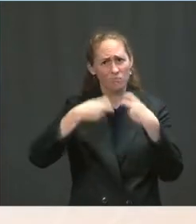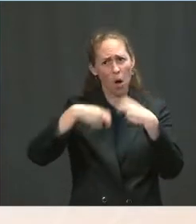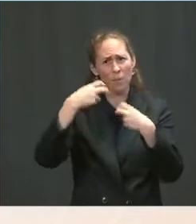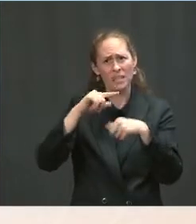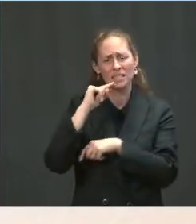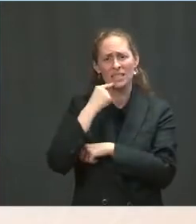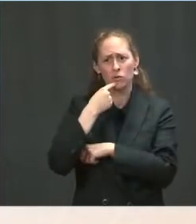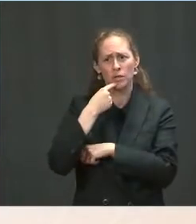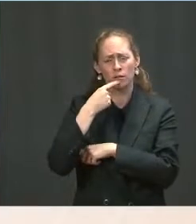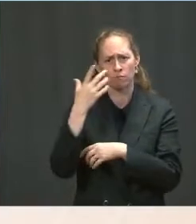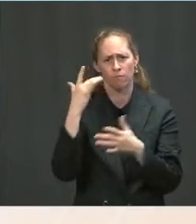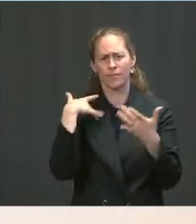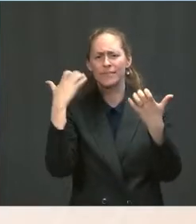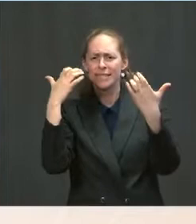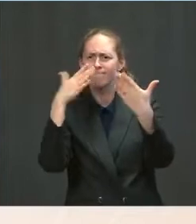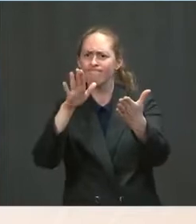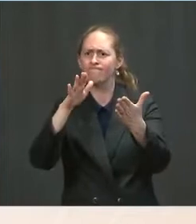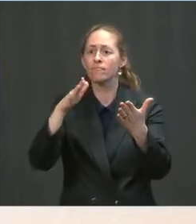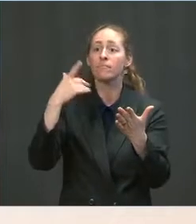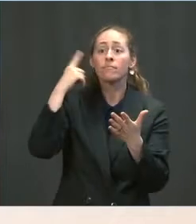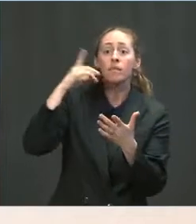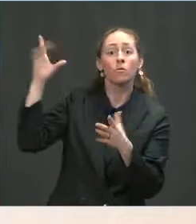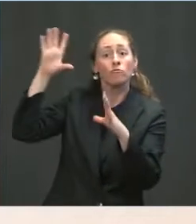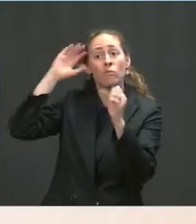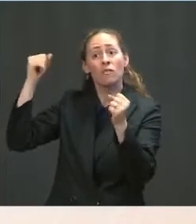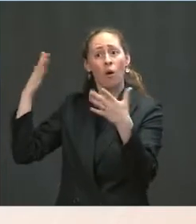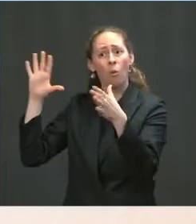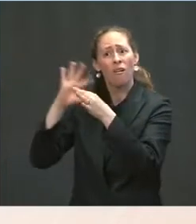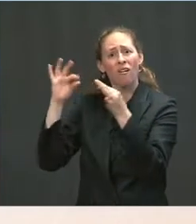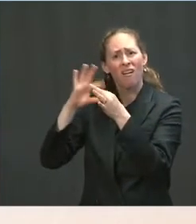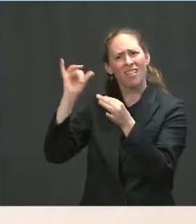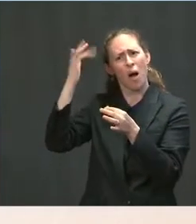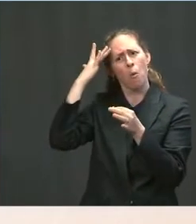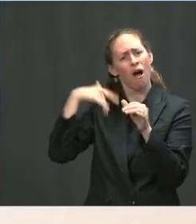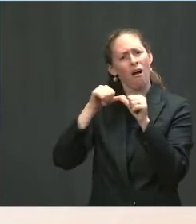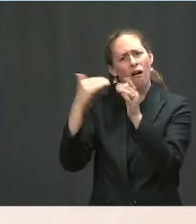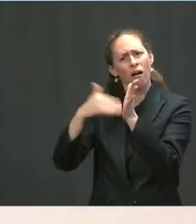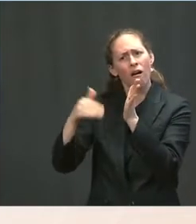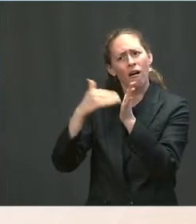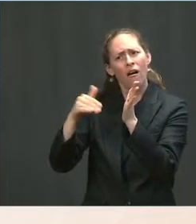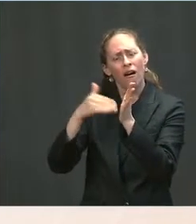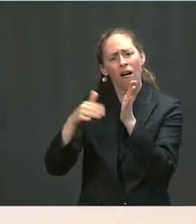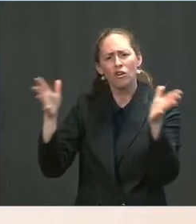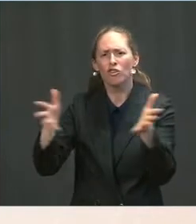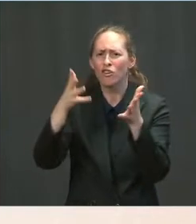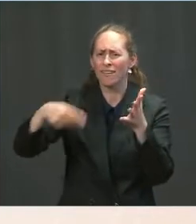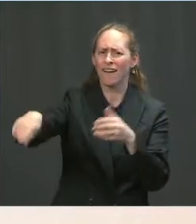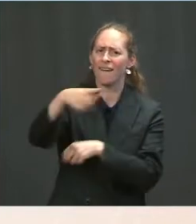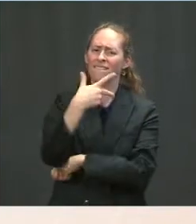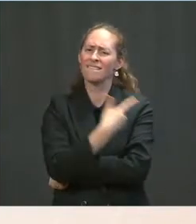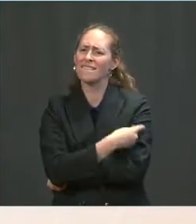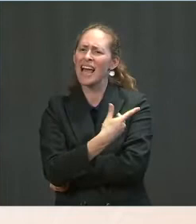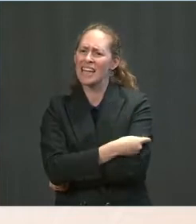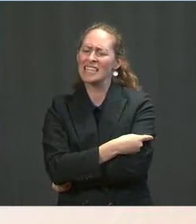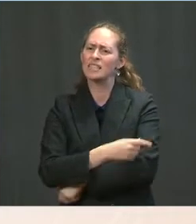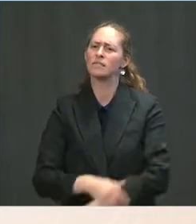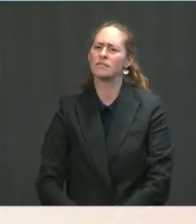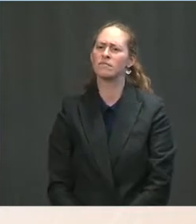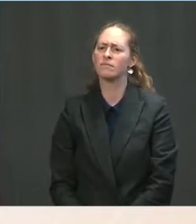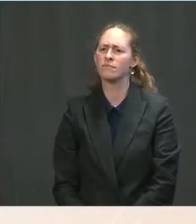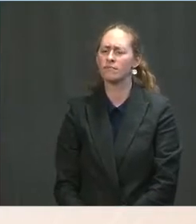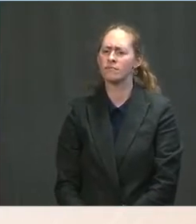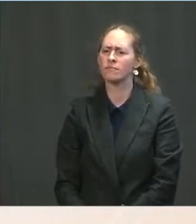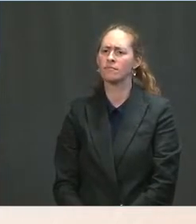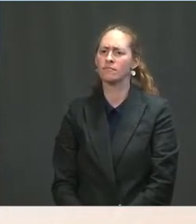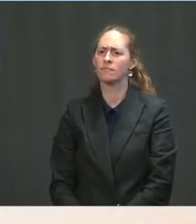That's why we heard from the president yesterday. That's why we keep talking about people need to get vaccinated. So that is the way that